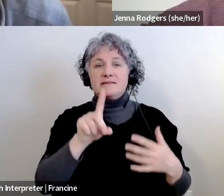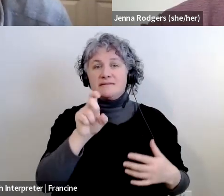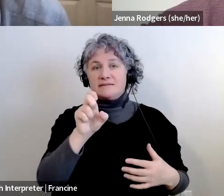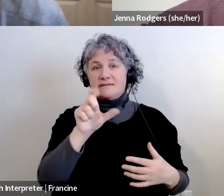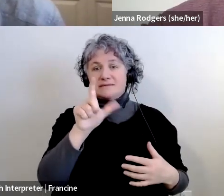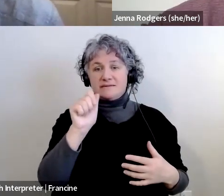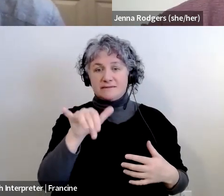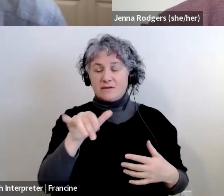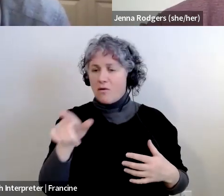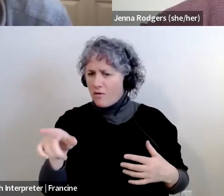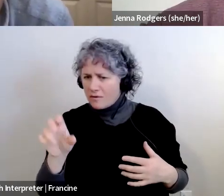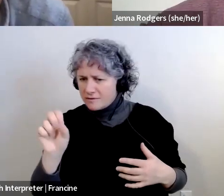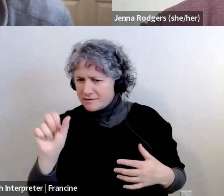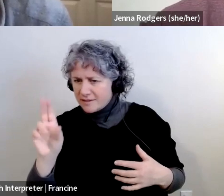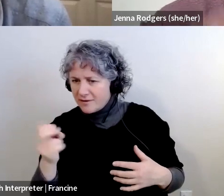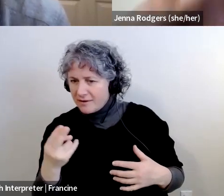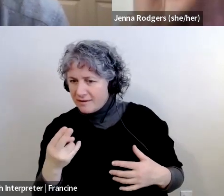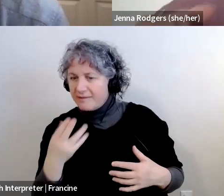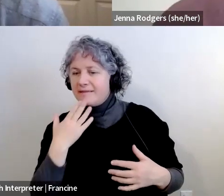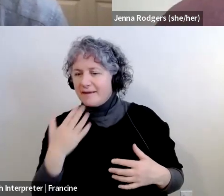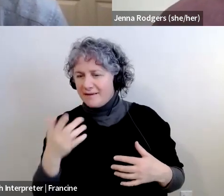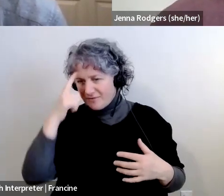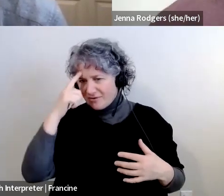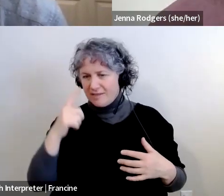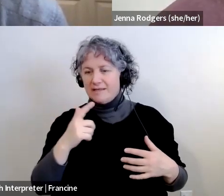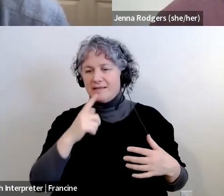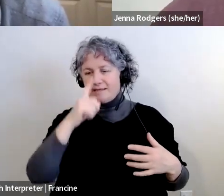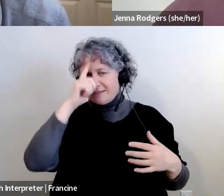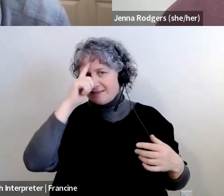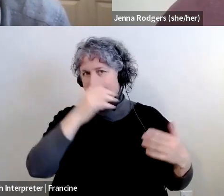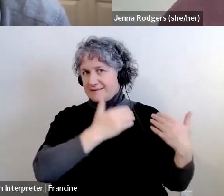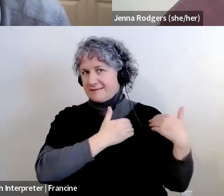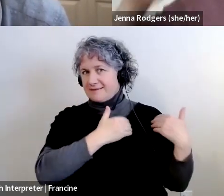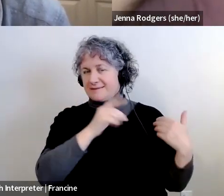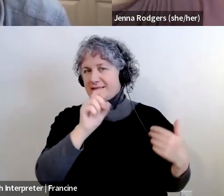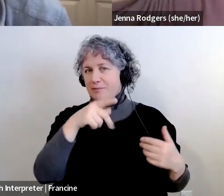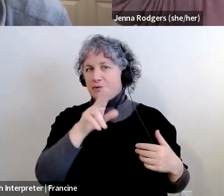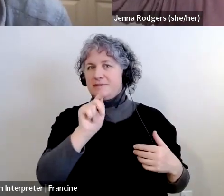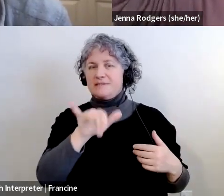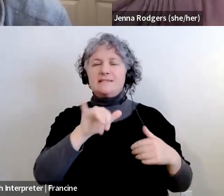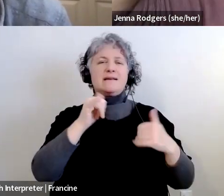Oh, yeah. yes. Thank you, Sarah, for the reminder that deputy is now a liaison. I appreciate that